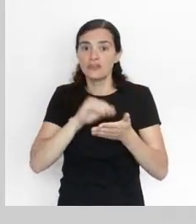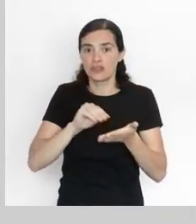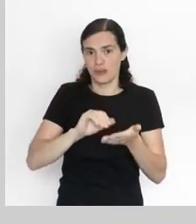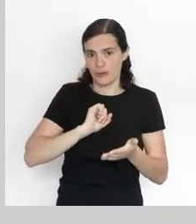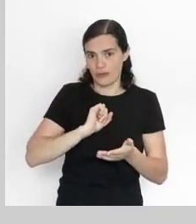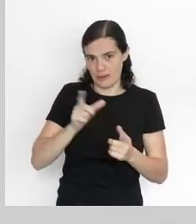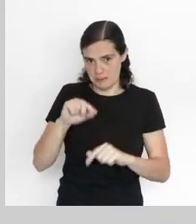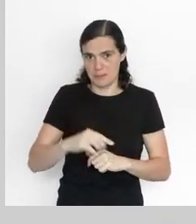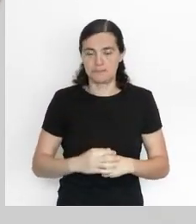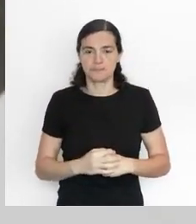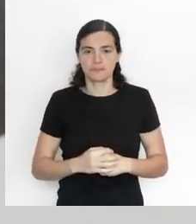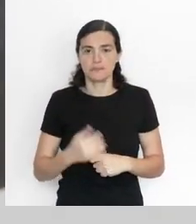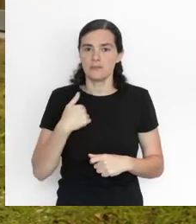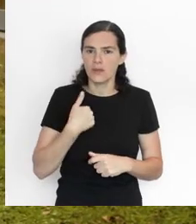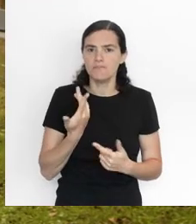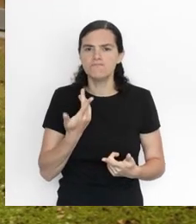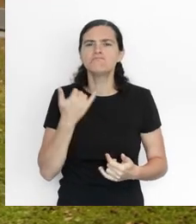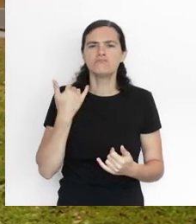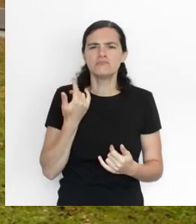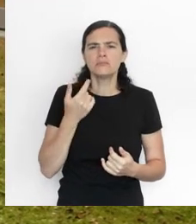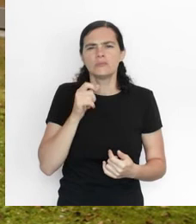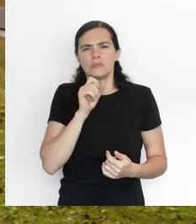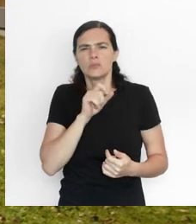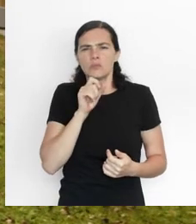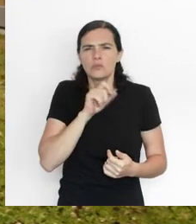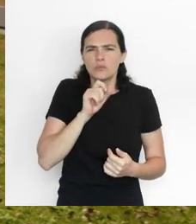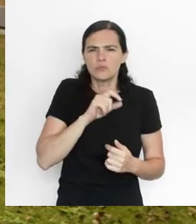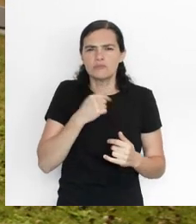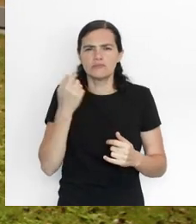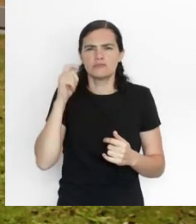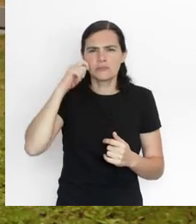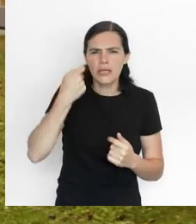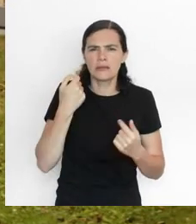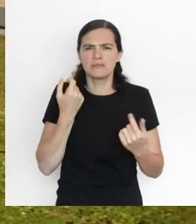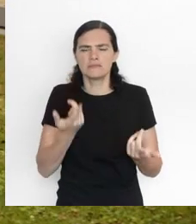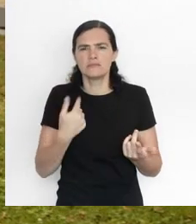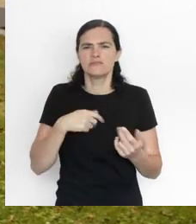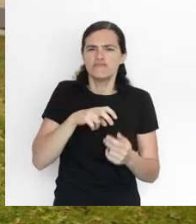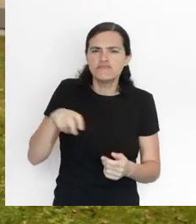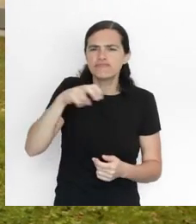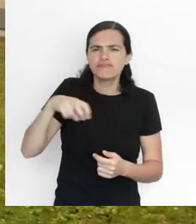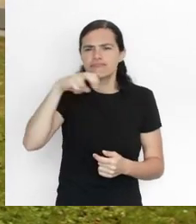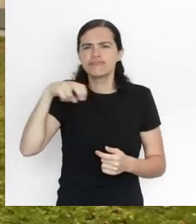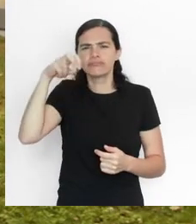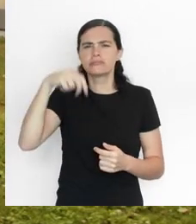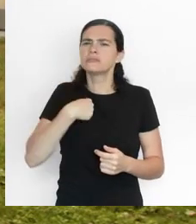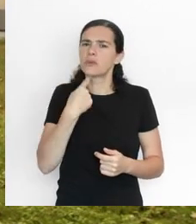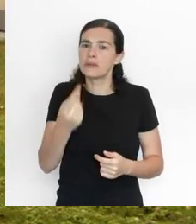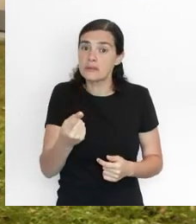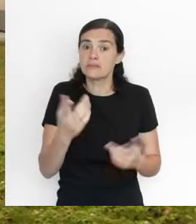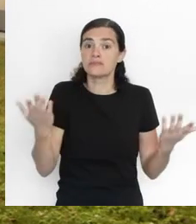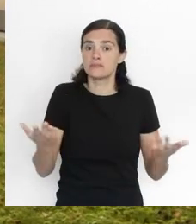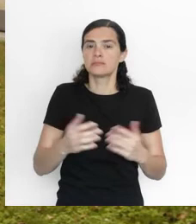you can see in my office too. So I'm going to take a chance. I'm going to climb the stairs. I will tell